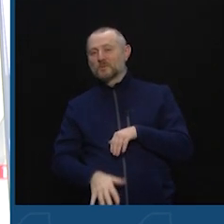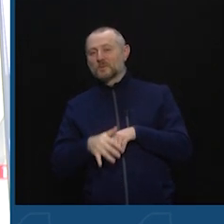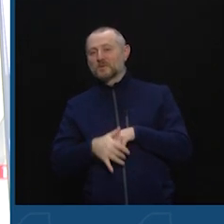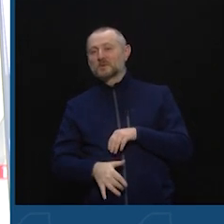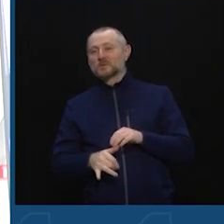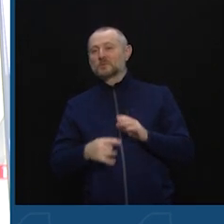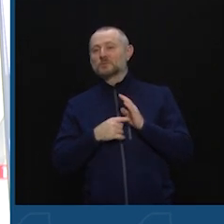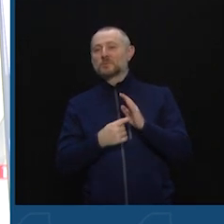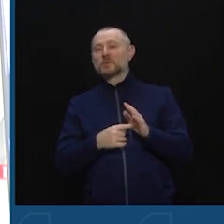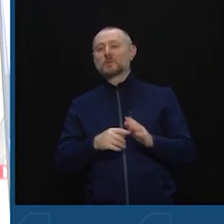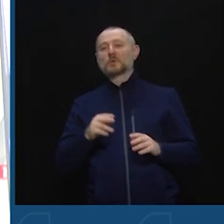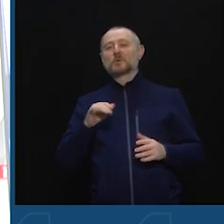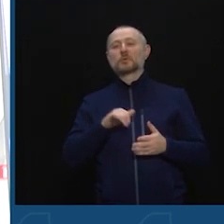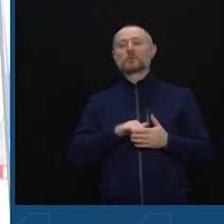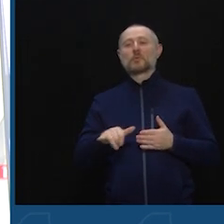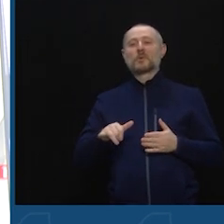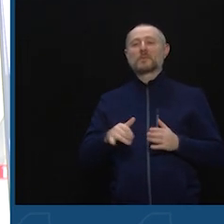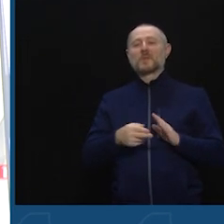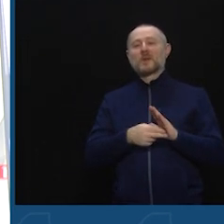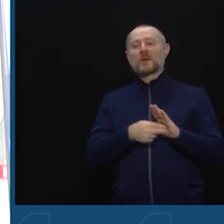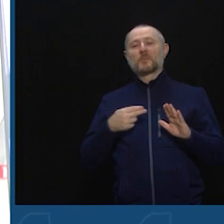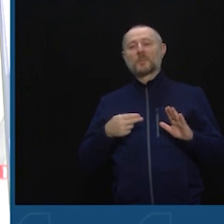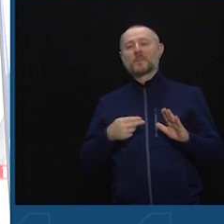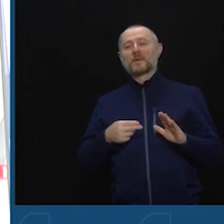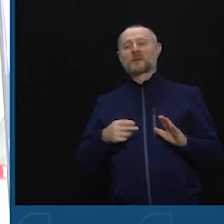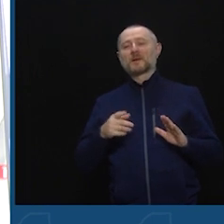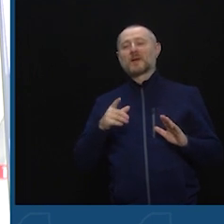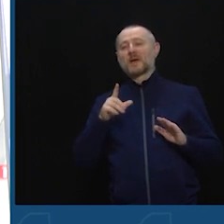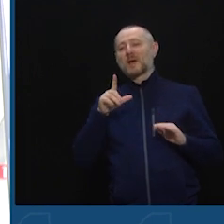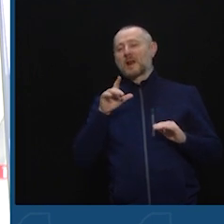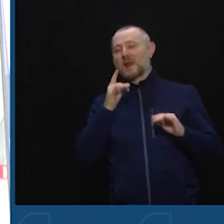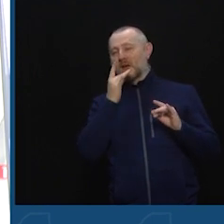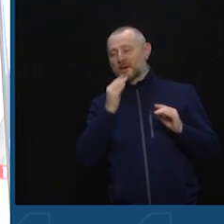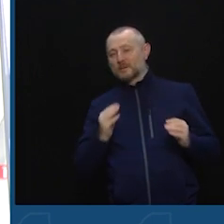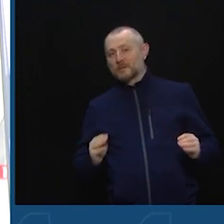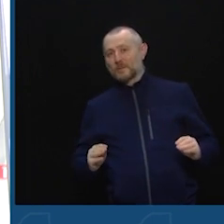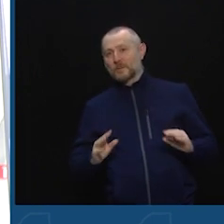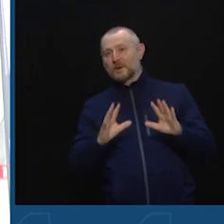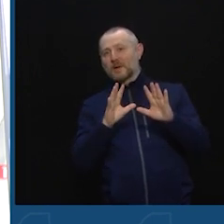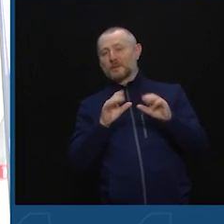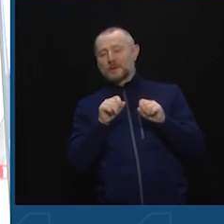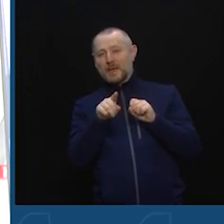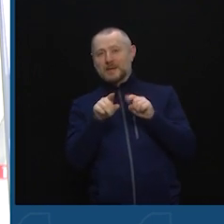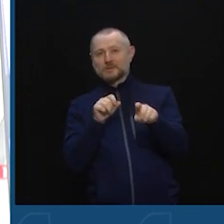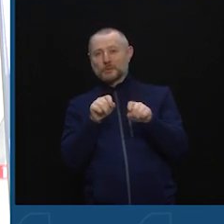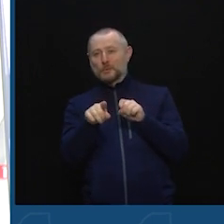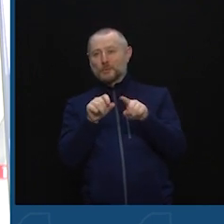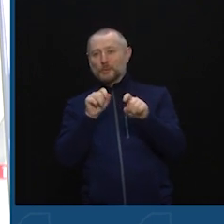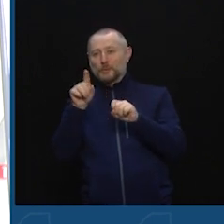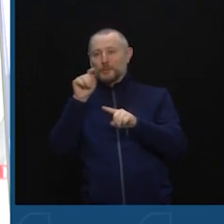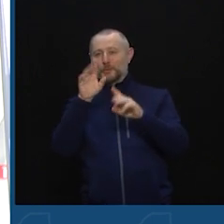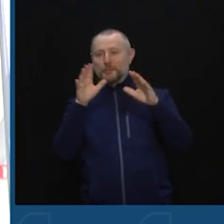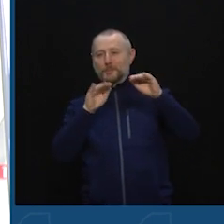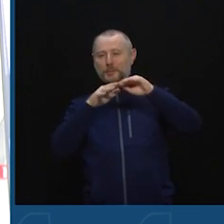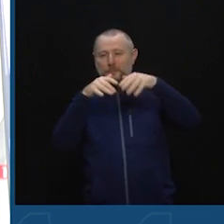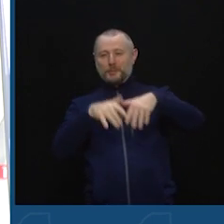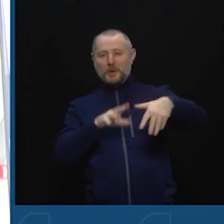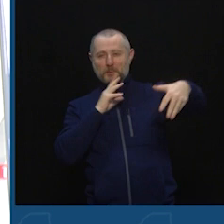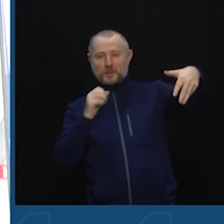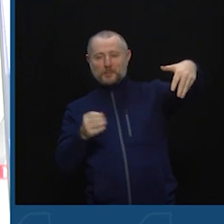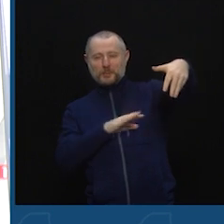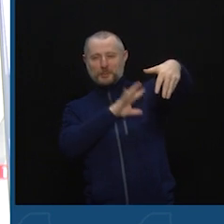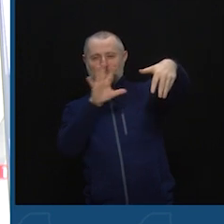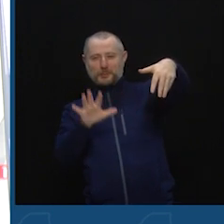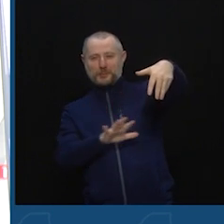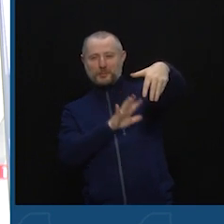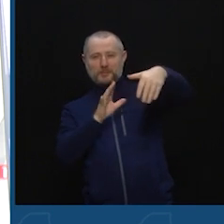New York-themed laser light show on a floor-to-ceiling cascade of water. There is no other airport that has that. And I